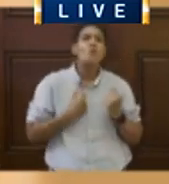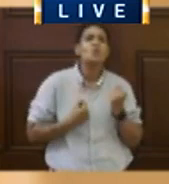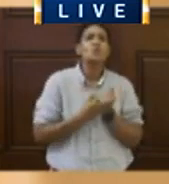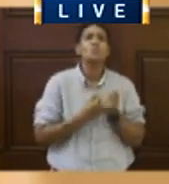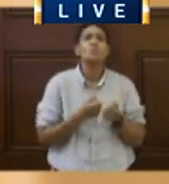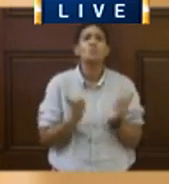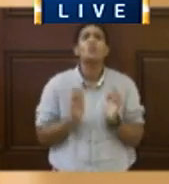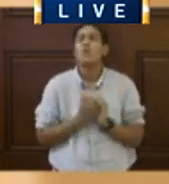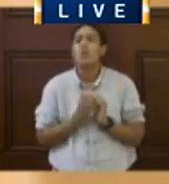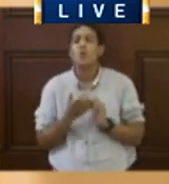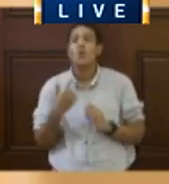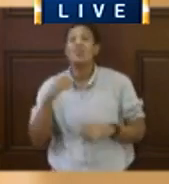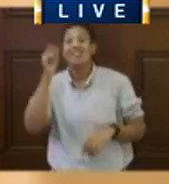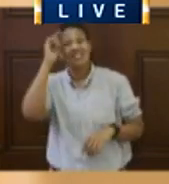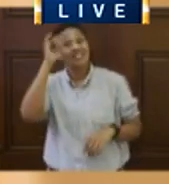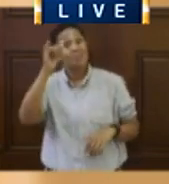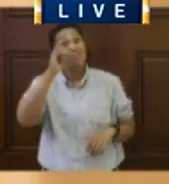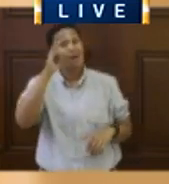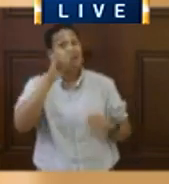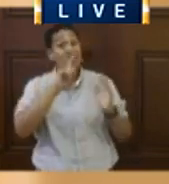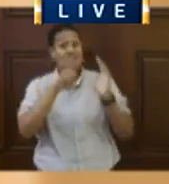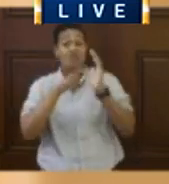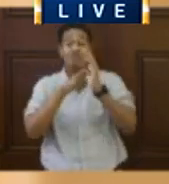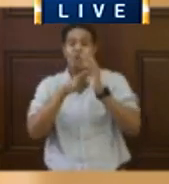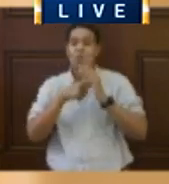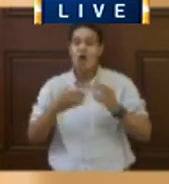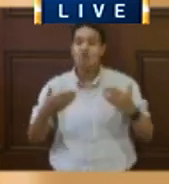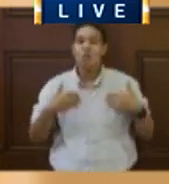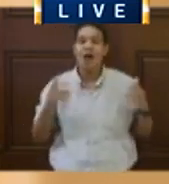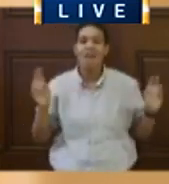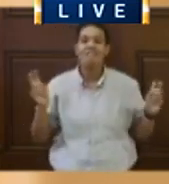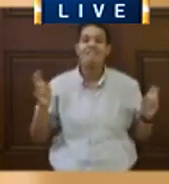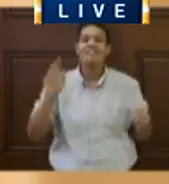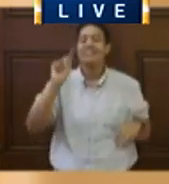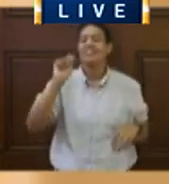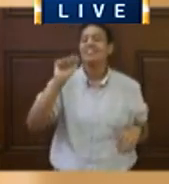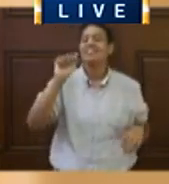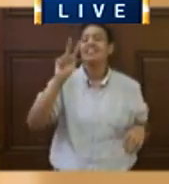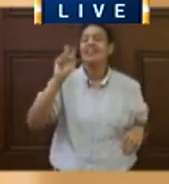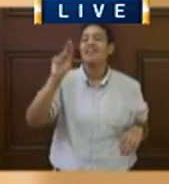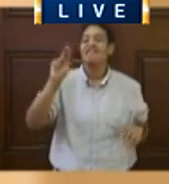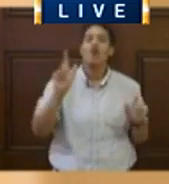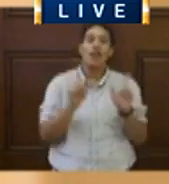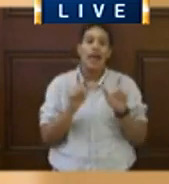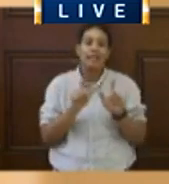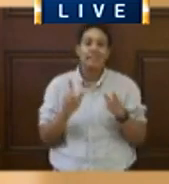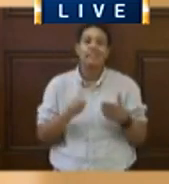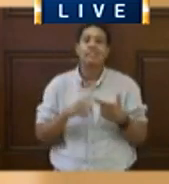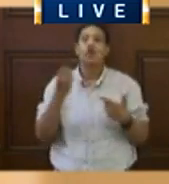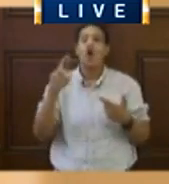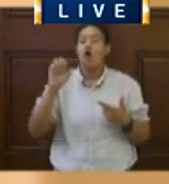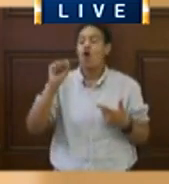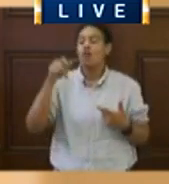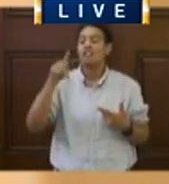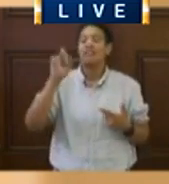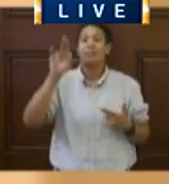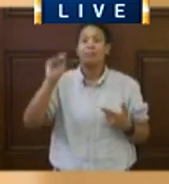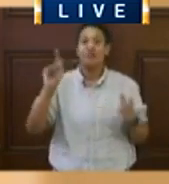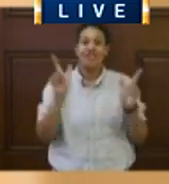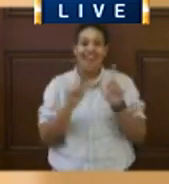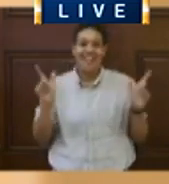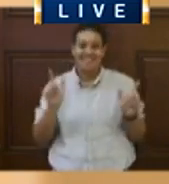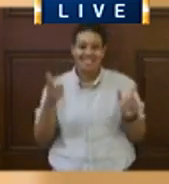are required to have a tavern license or a spirits license. And we know that